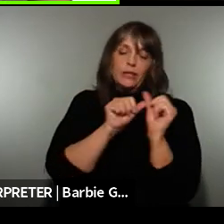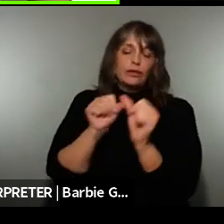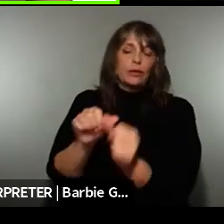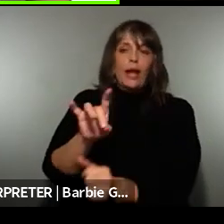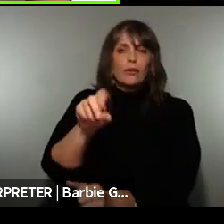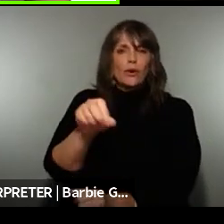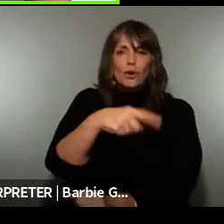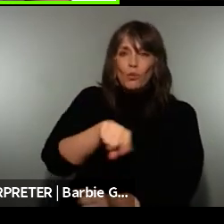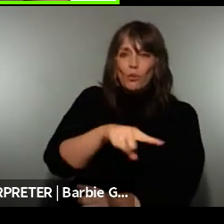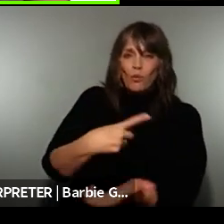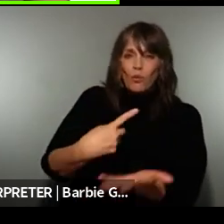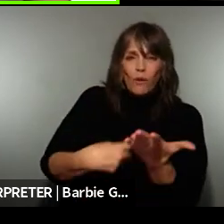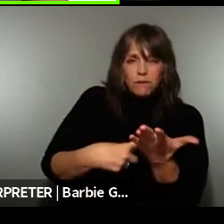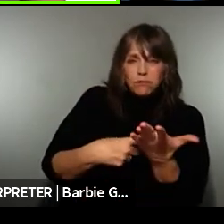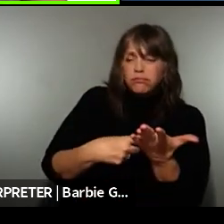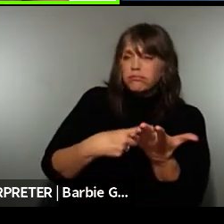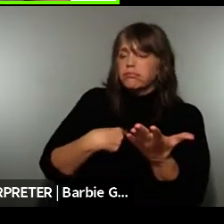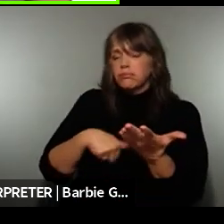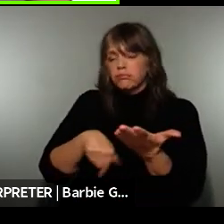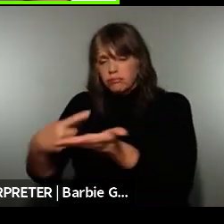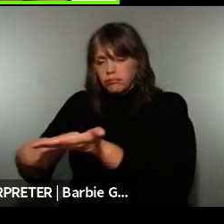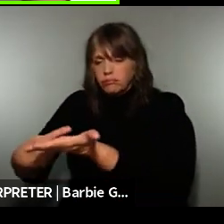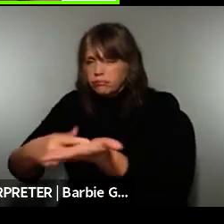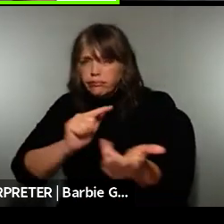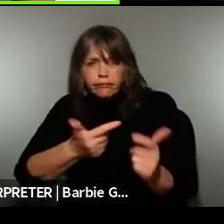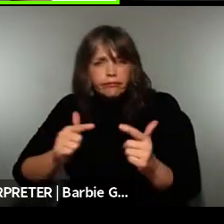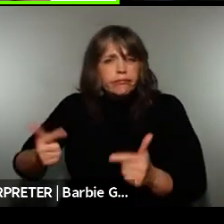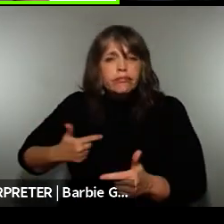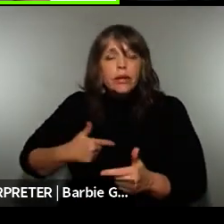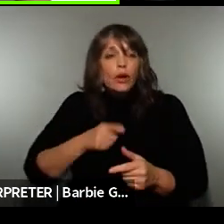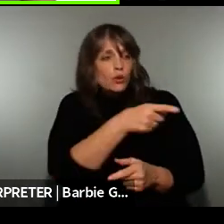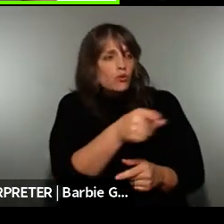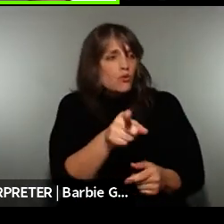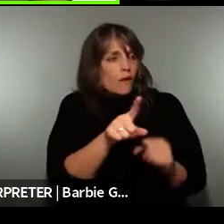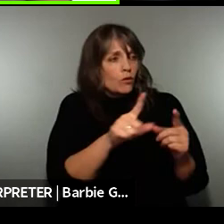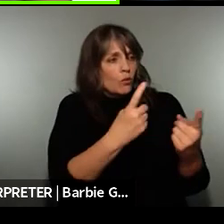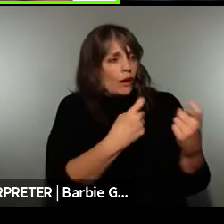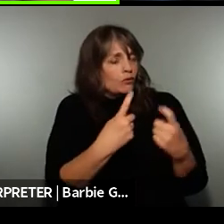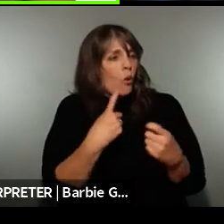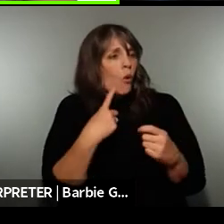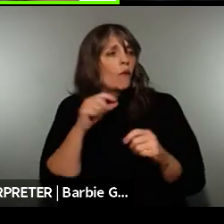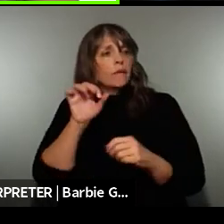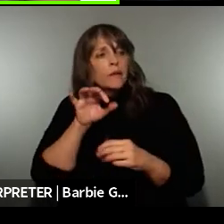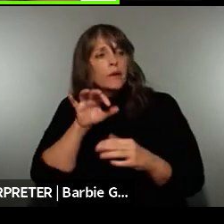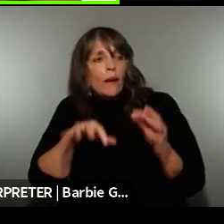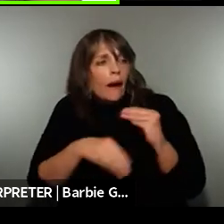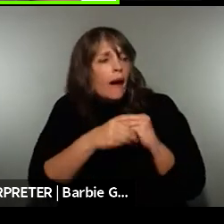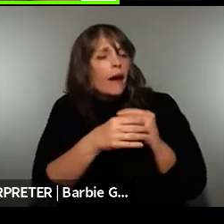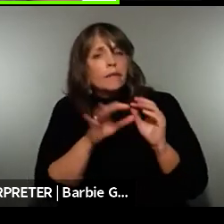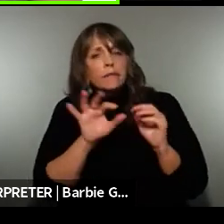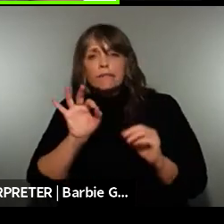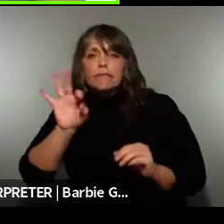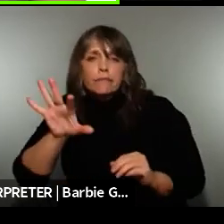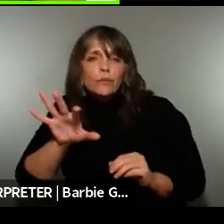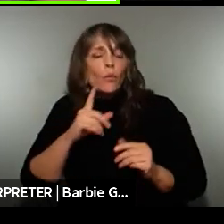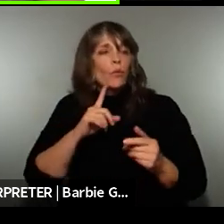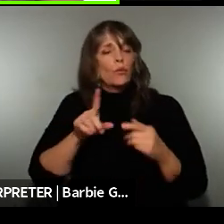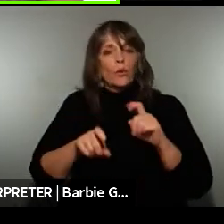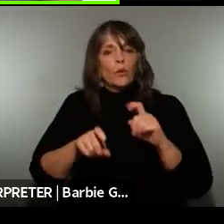you want to add, an example from your life. I mean, these are all brilliant people, so I believe in all of you.